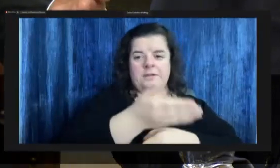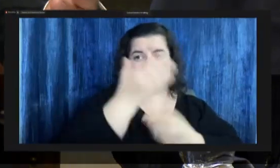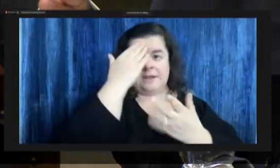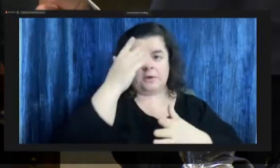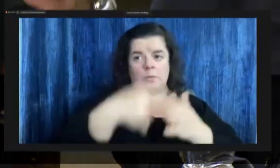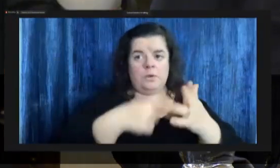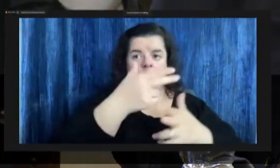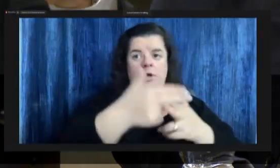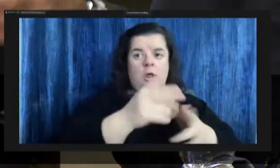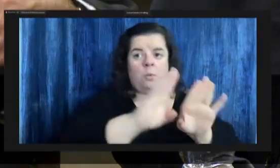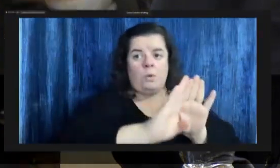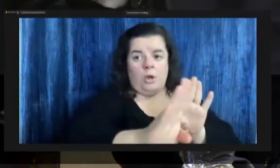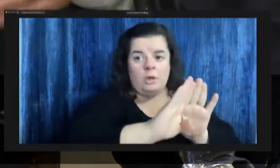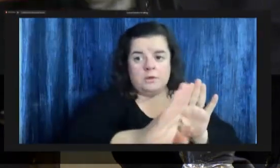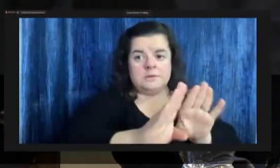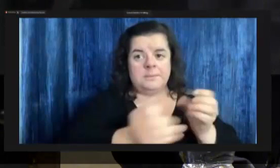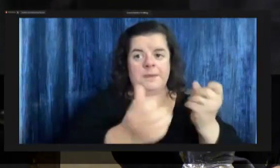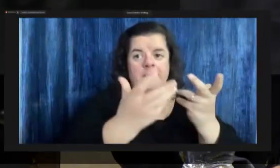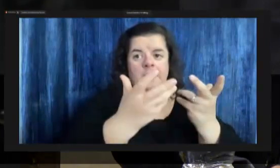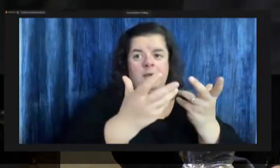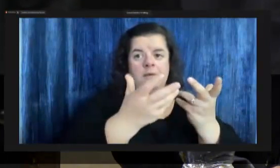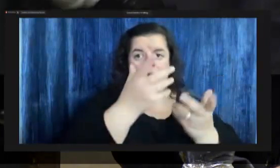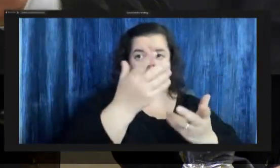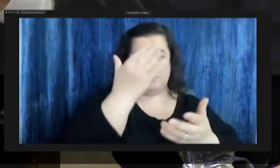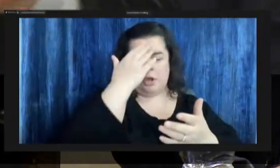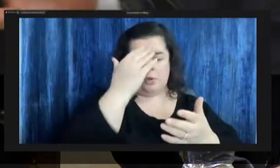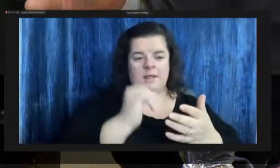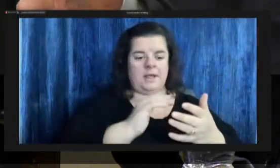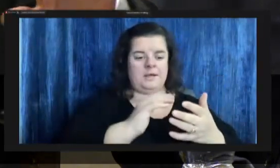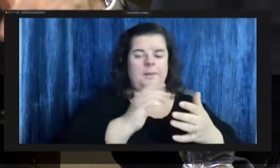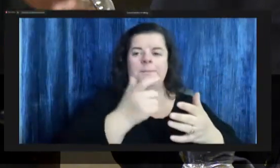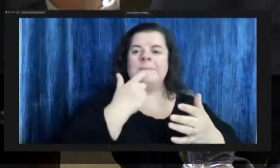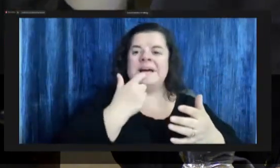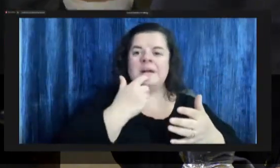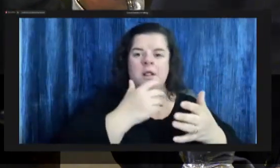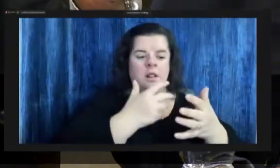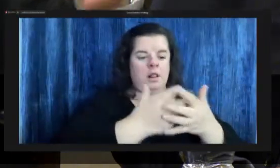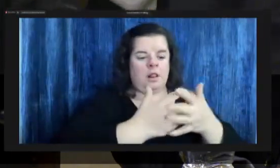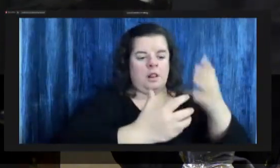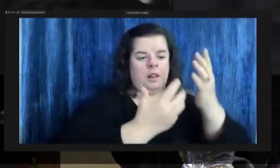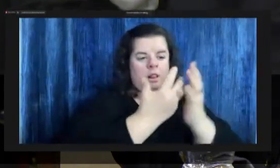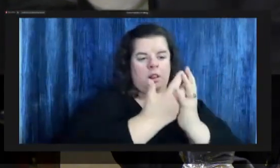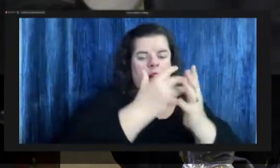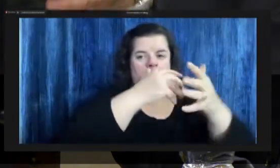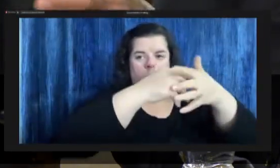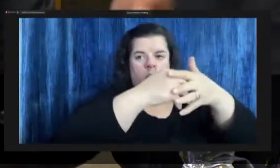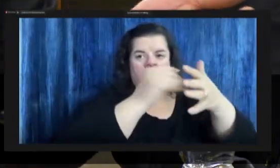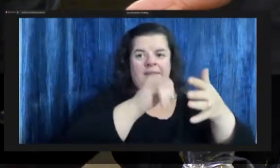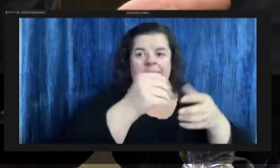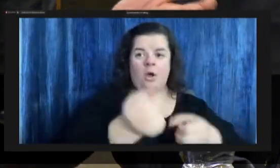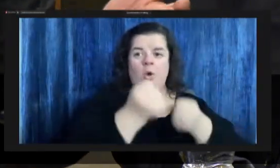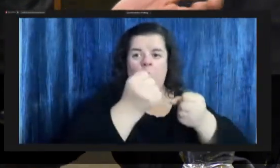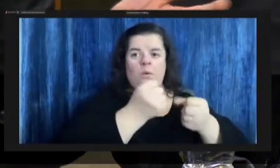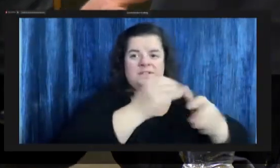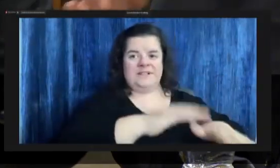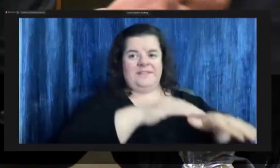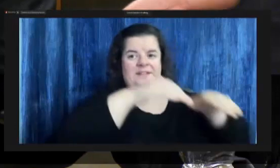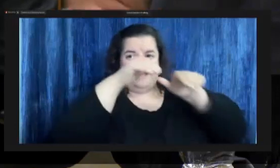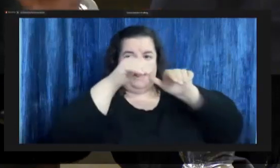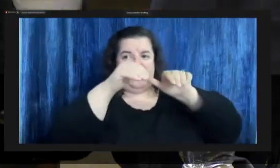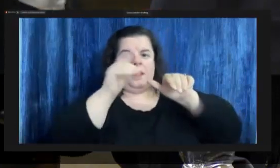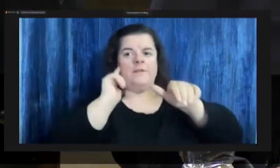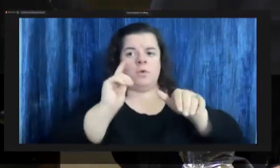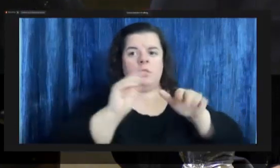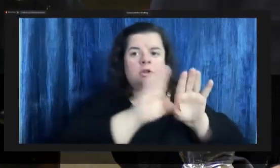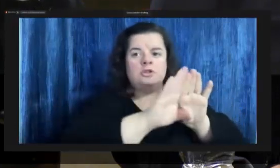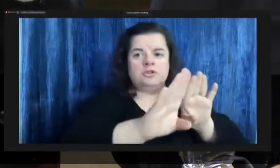walls. Peter, maybe you might know. It's sort of like a corrugated metal that holds up the hillside for the street. But the corrugated